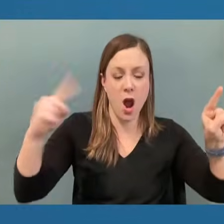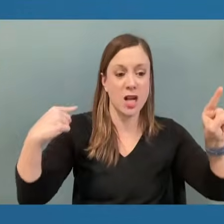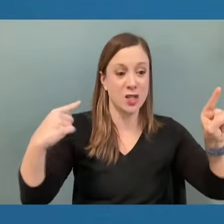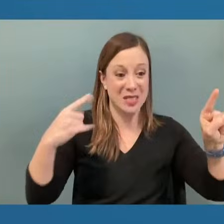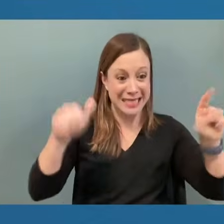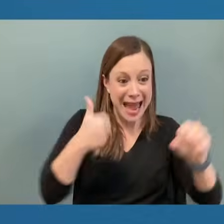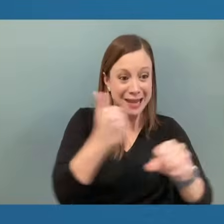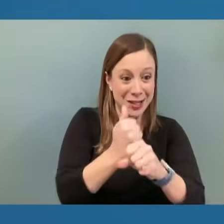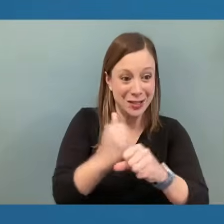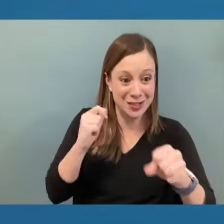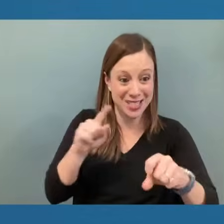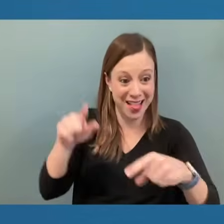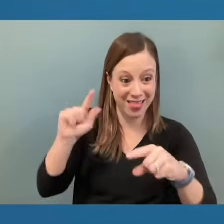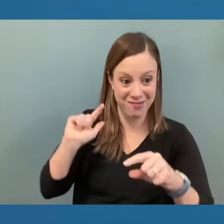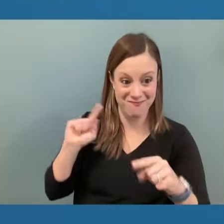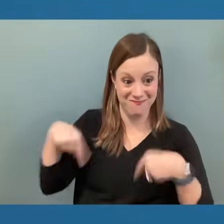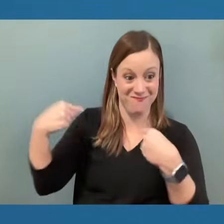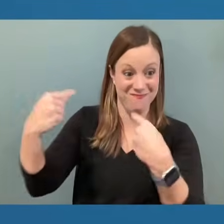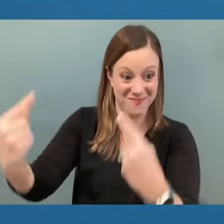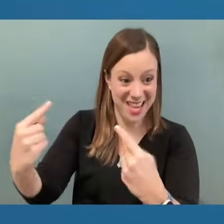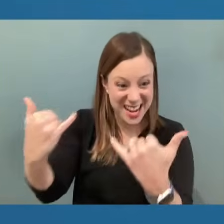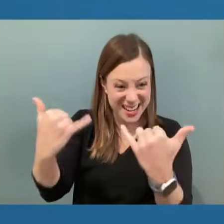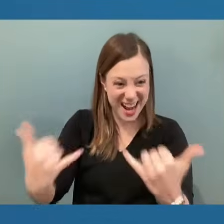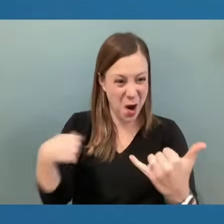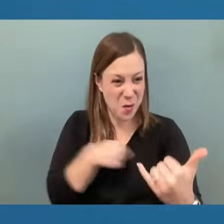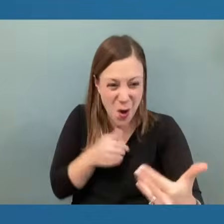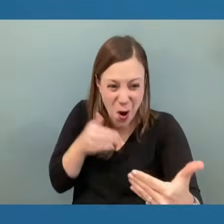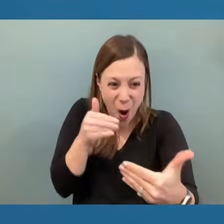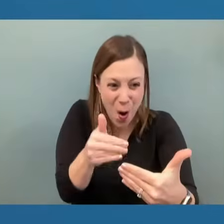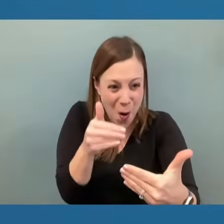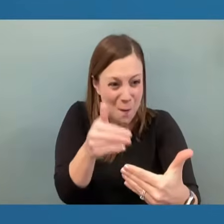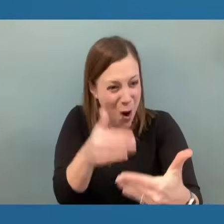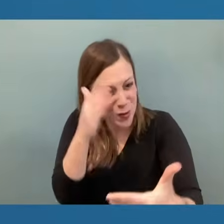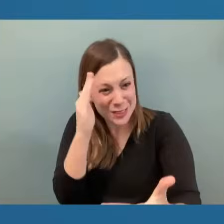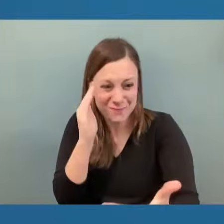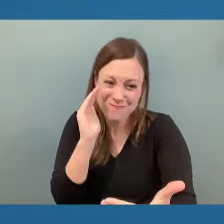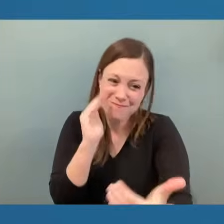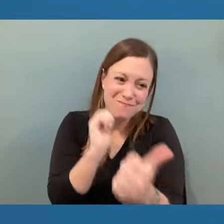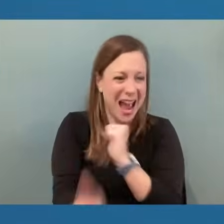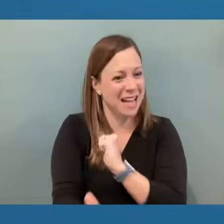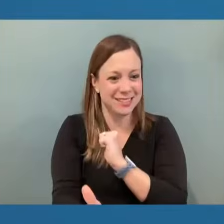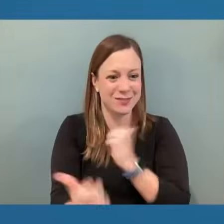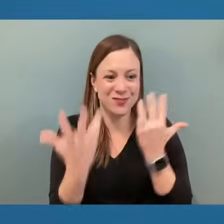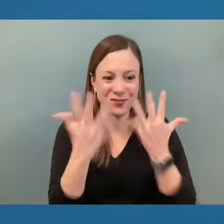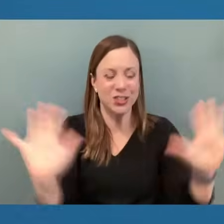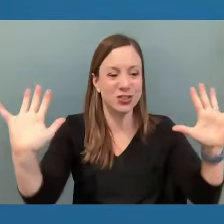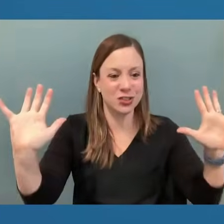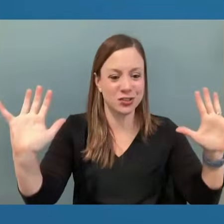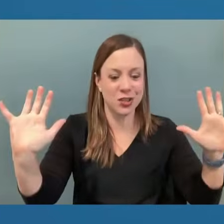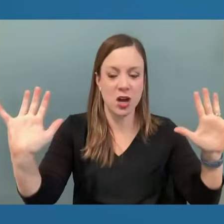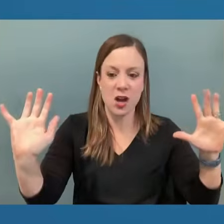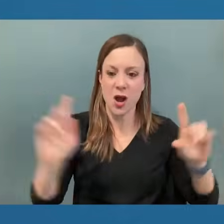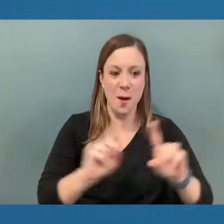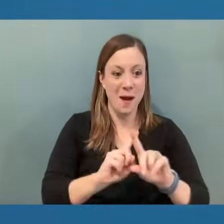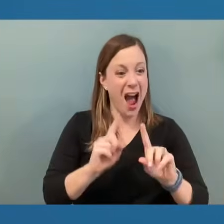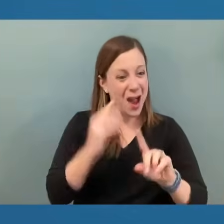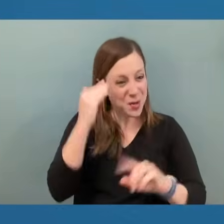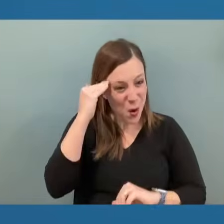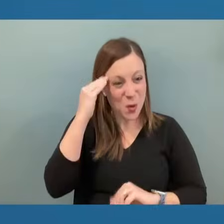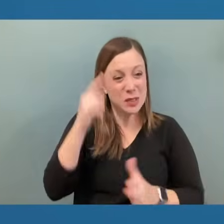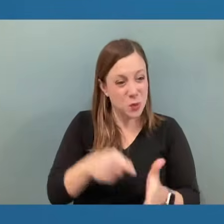moment that has, taken this long, but will benefit New Yorkers, so